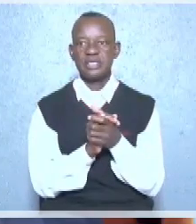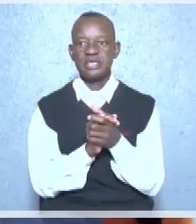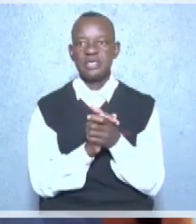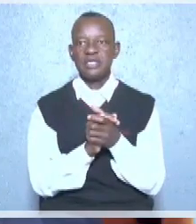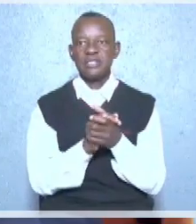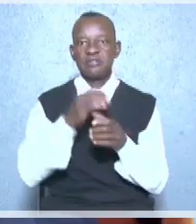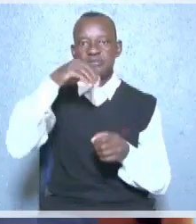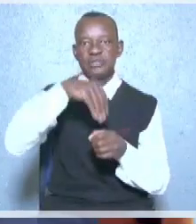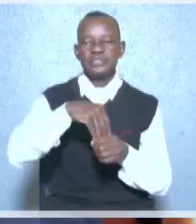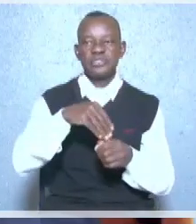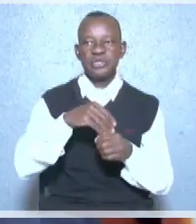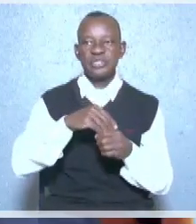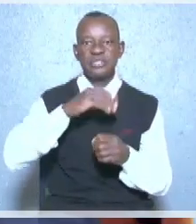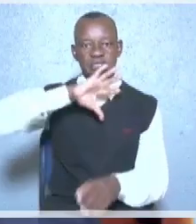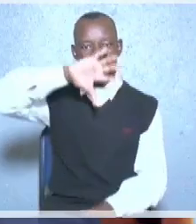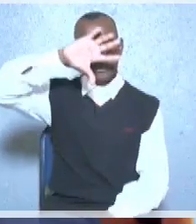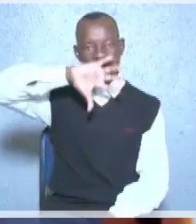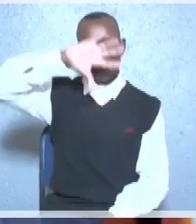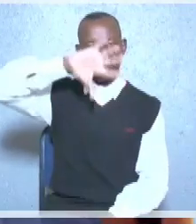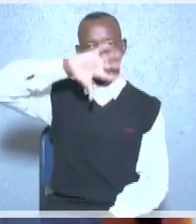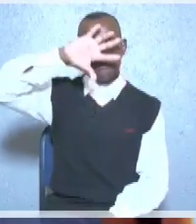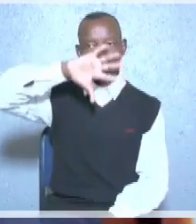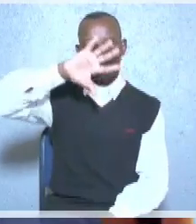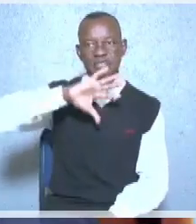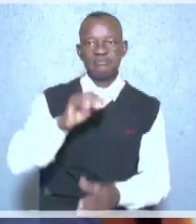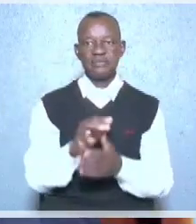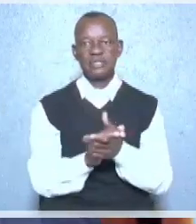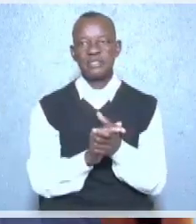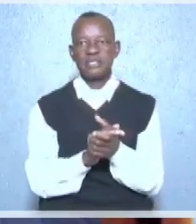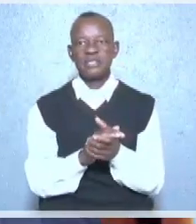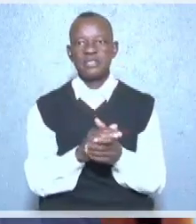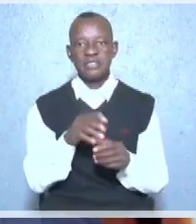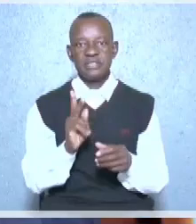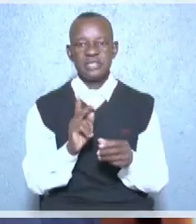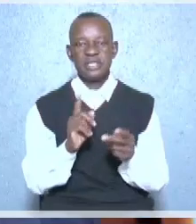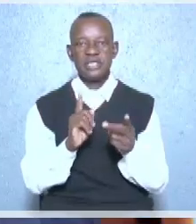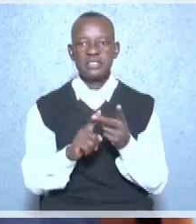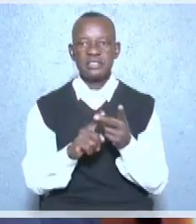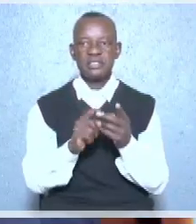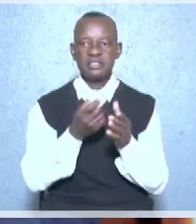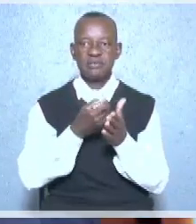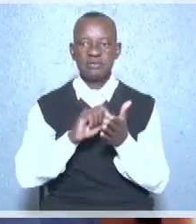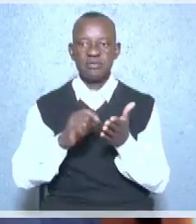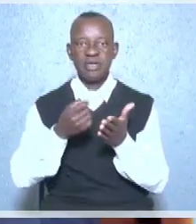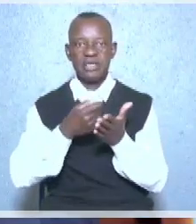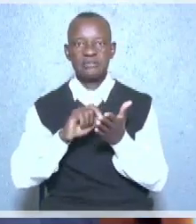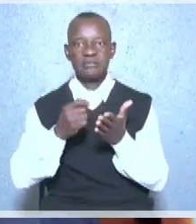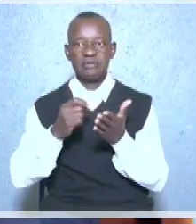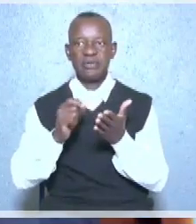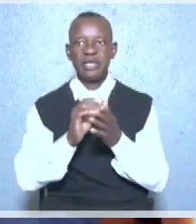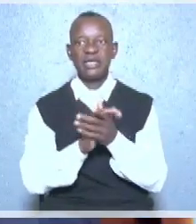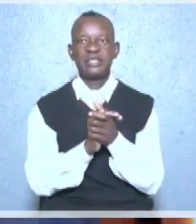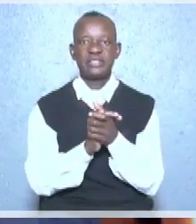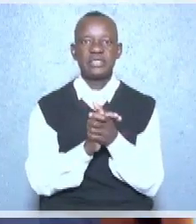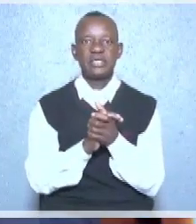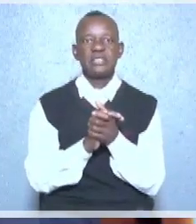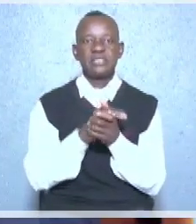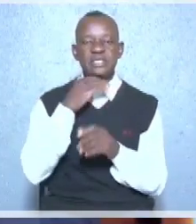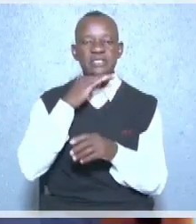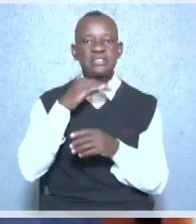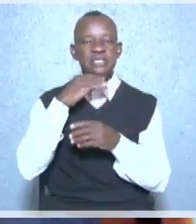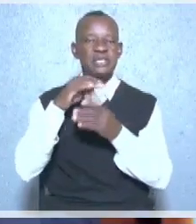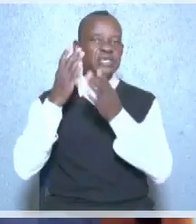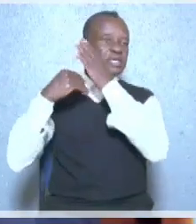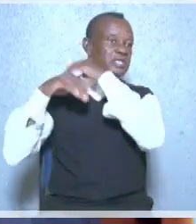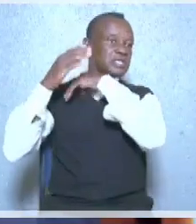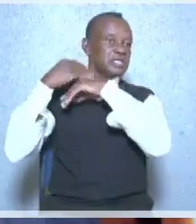do the script for his film, the autobiography. I was then given about 2 weeks or so,